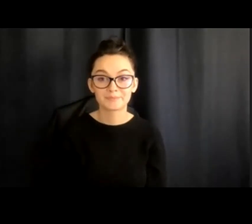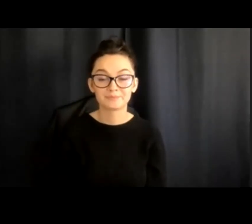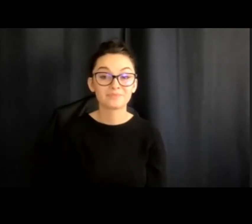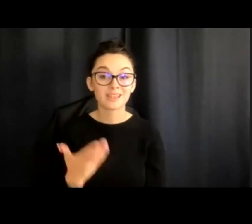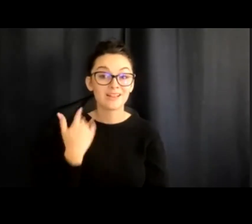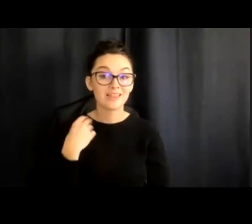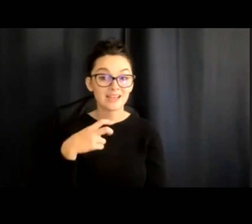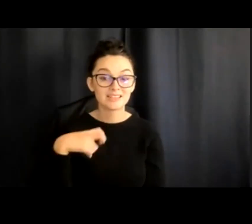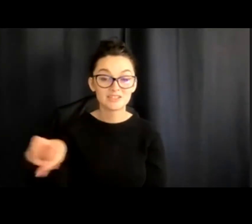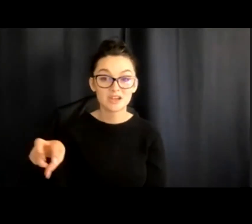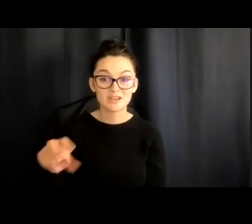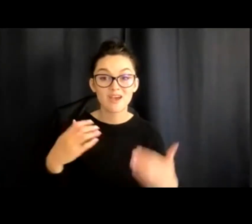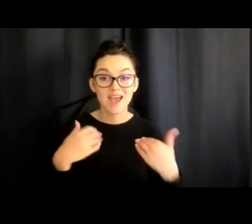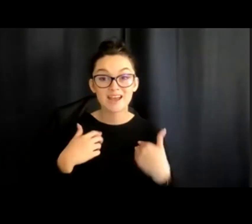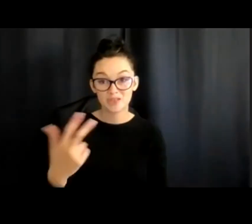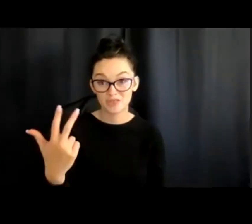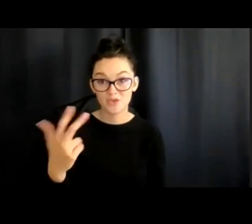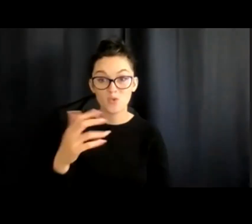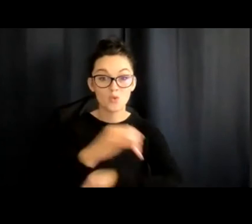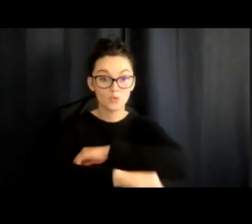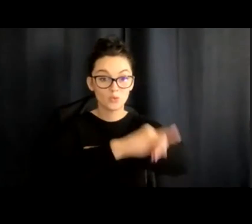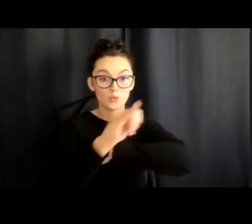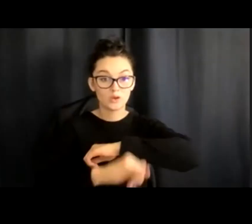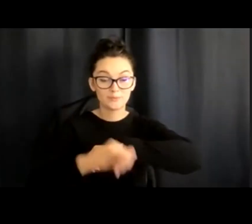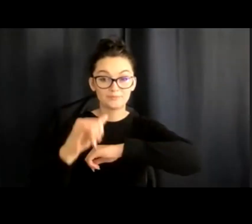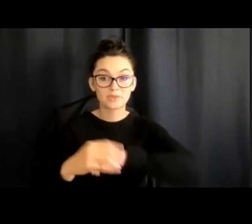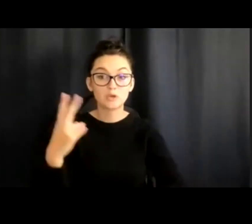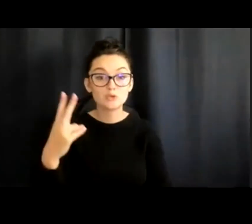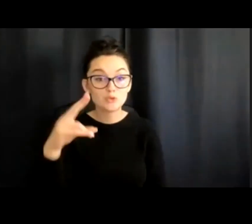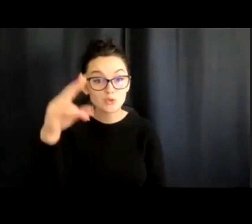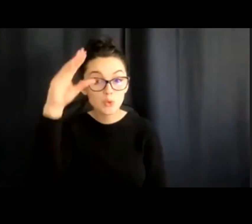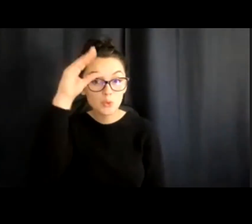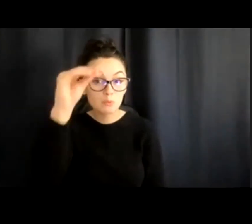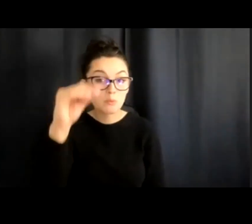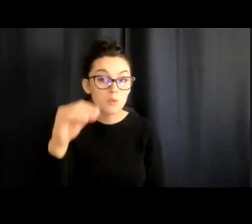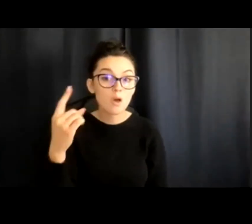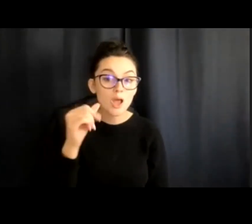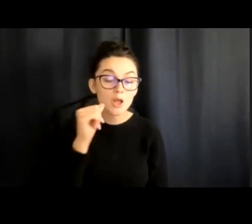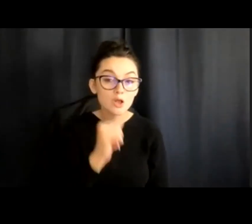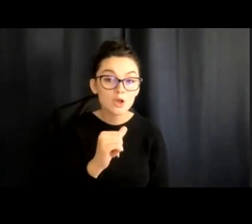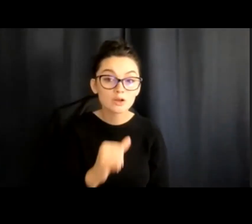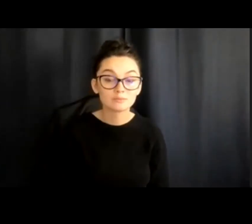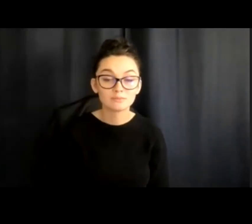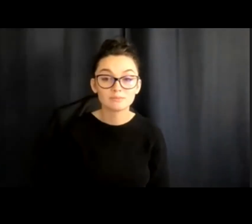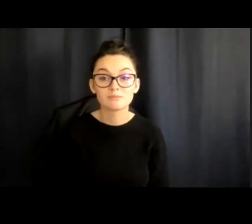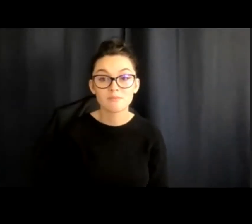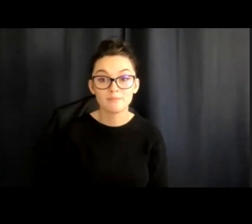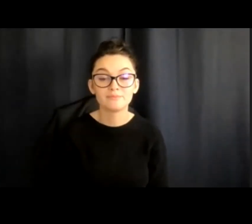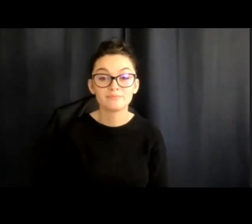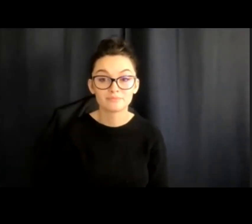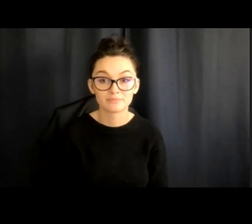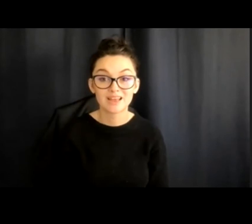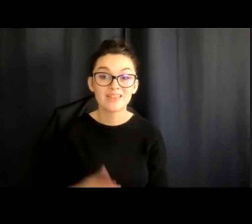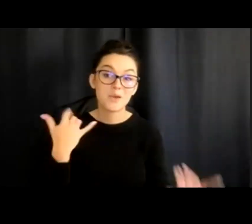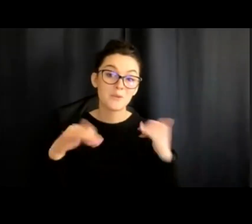we had 3 whales. We had 2 males and 1 female. And they were going and they were playing